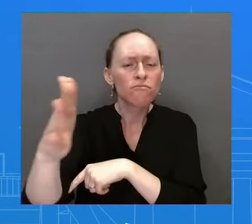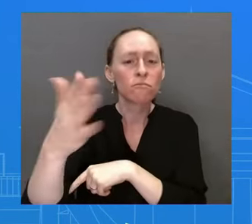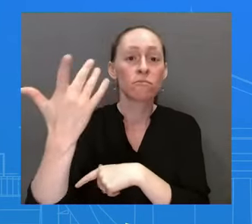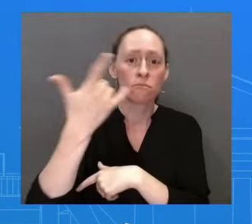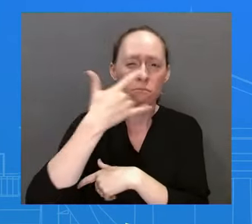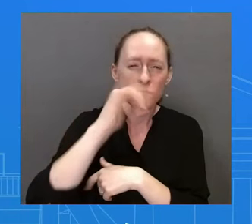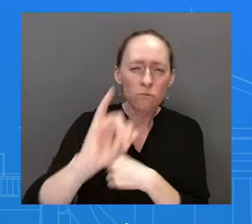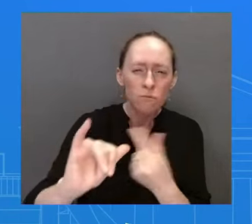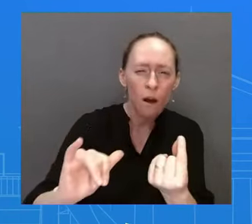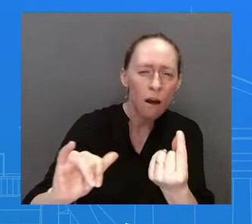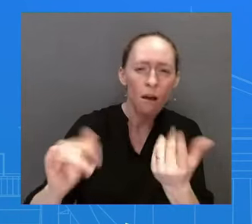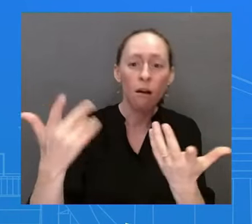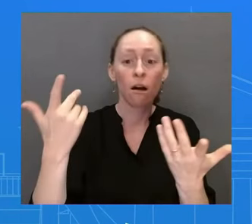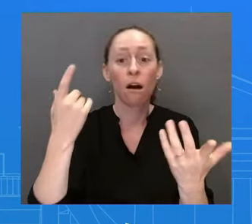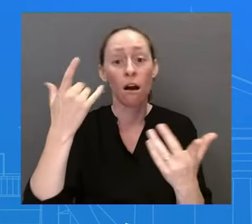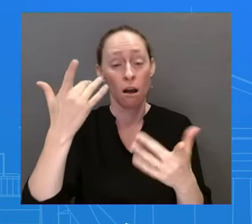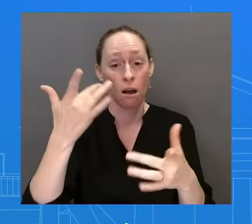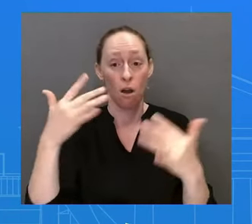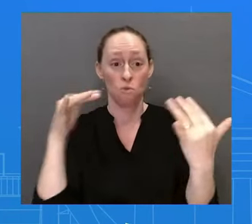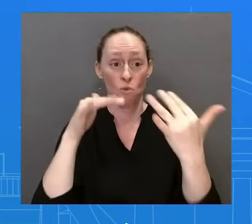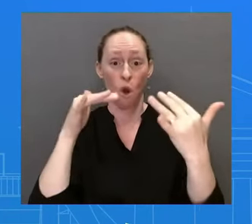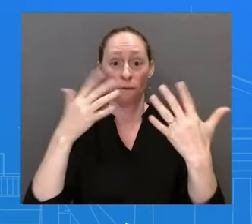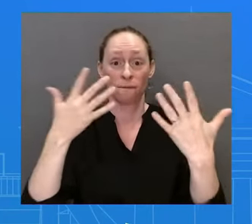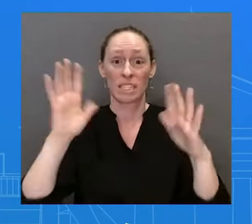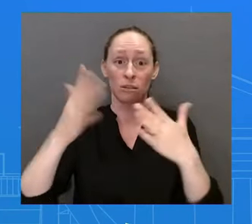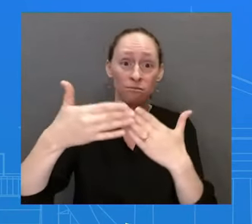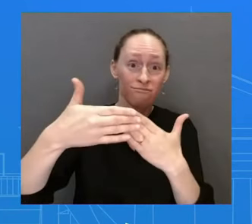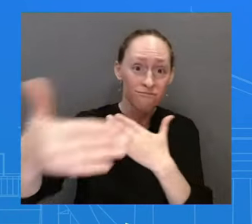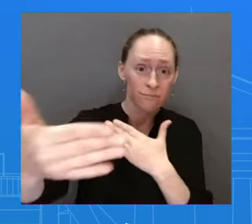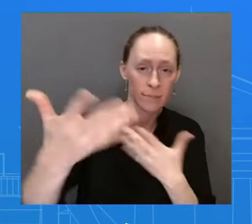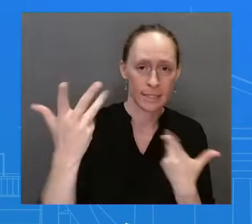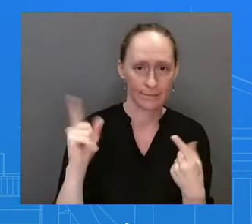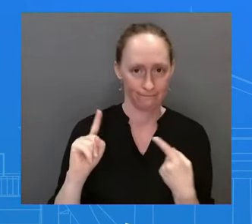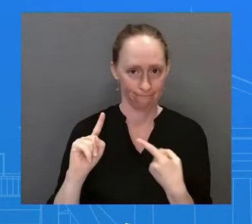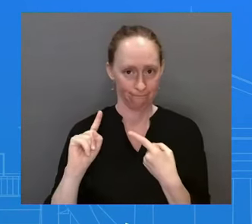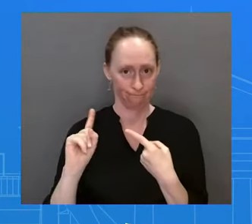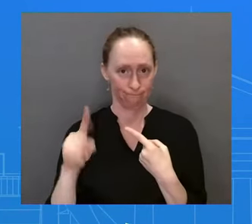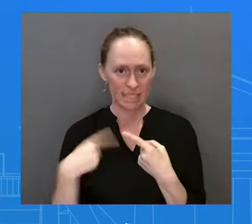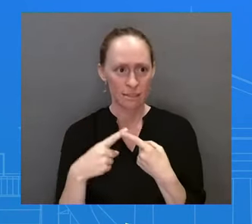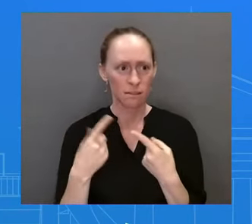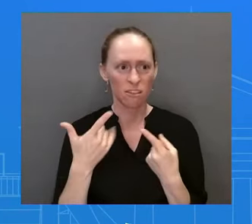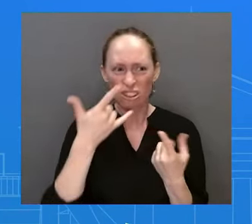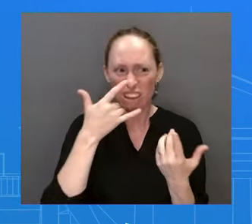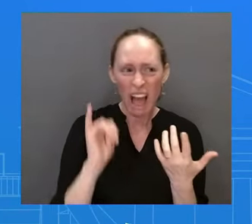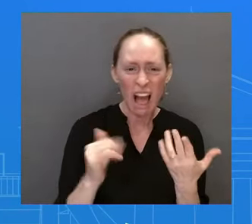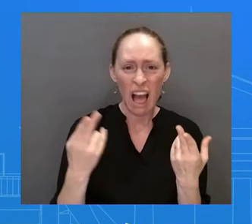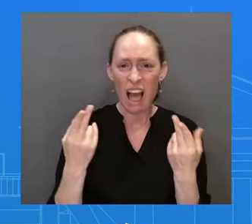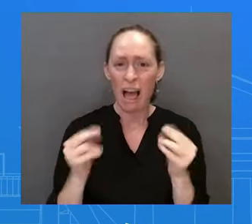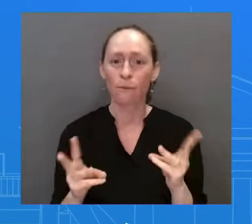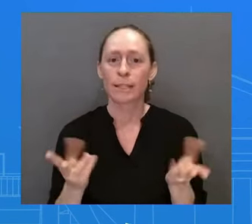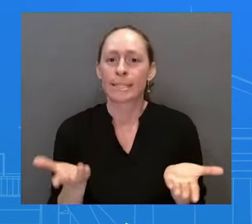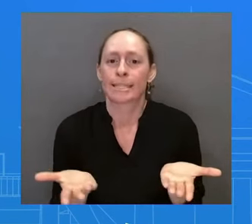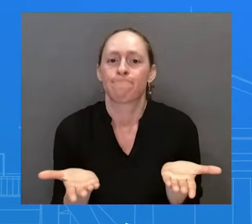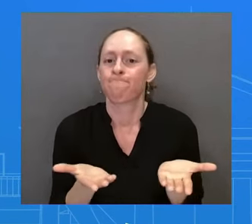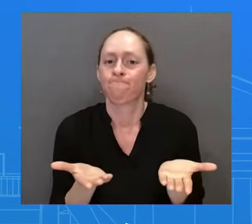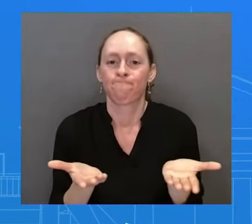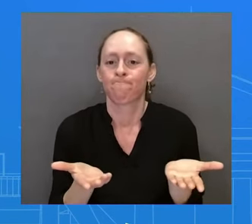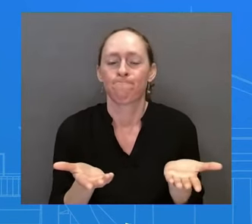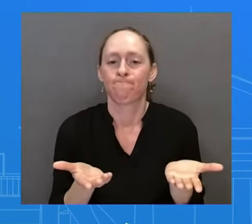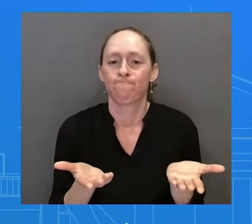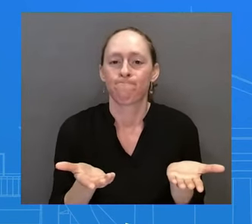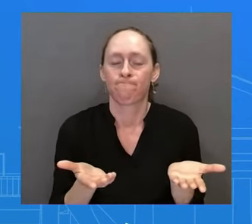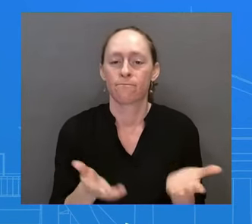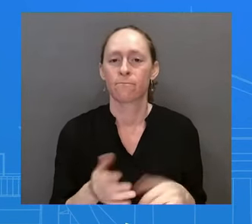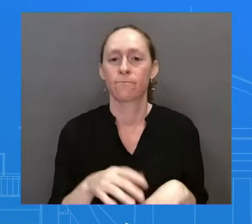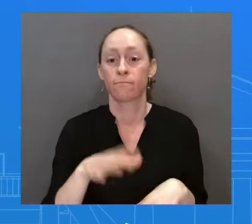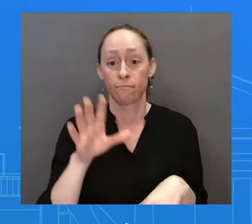know when, don't know how. And we don't know what it's going to look like. But Ukraine is still going to have